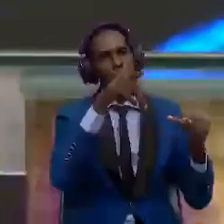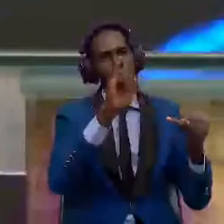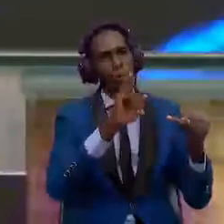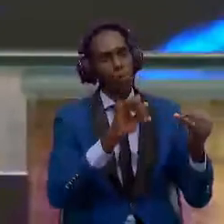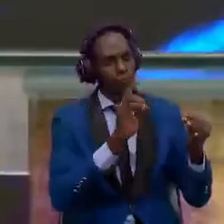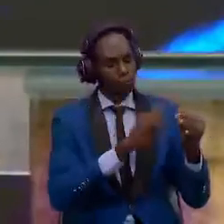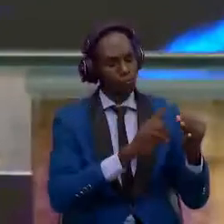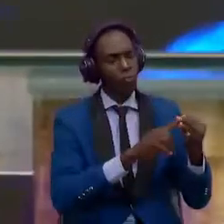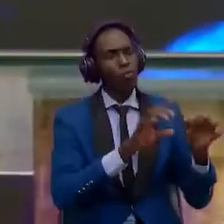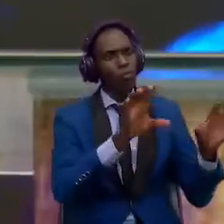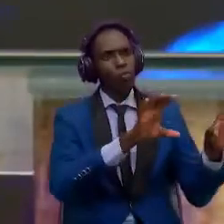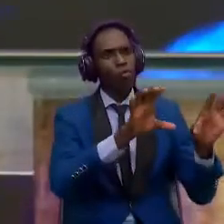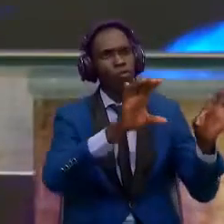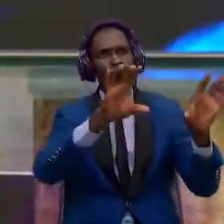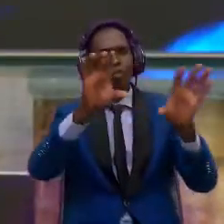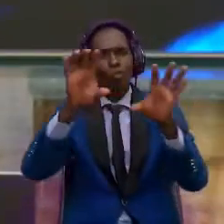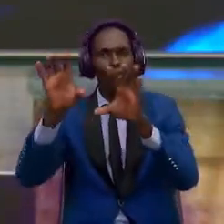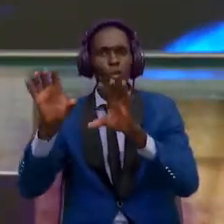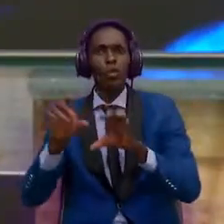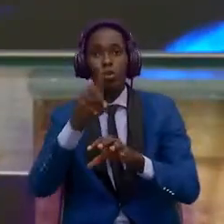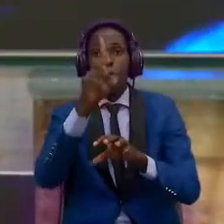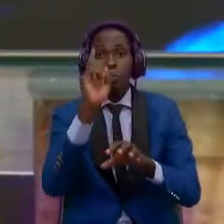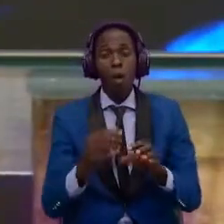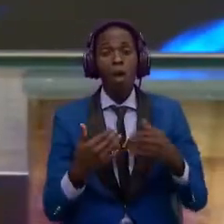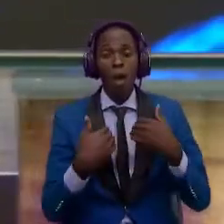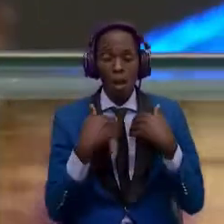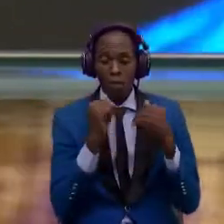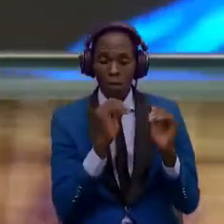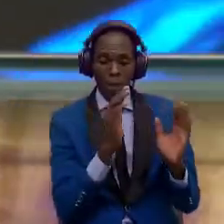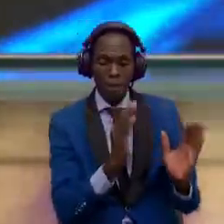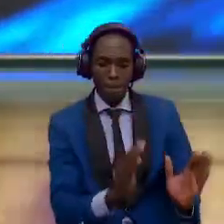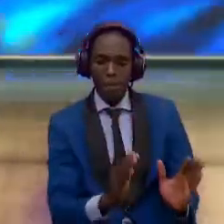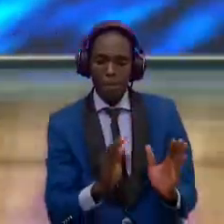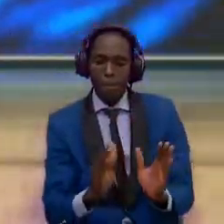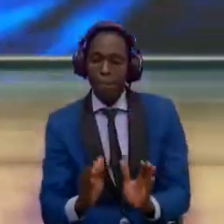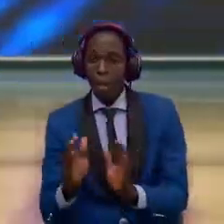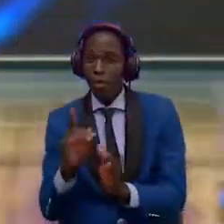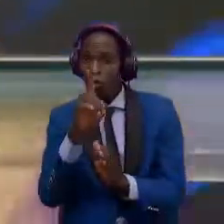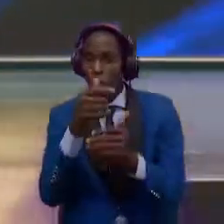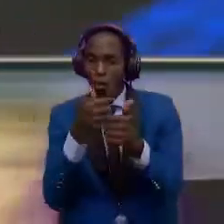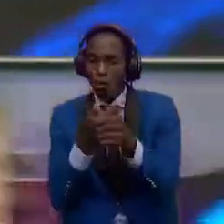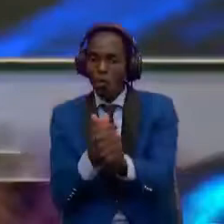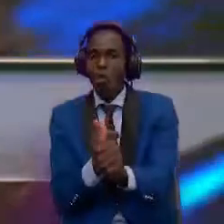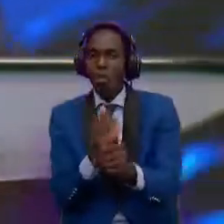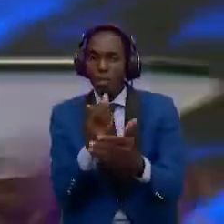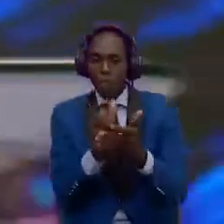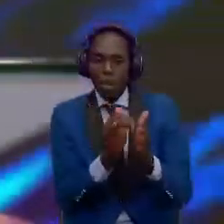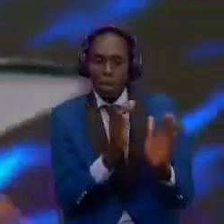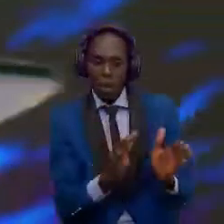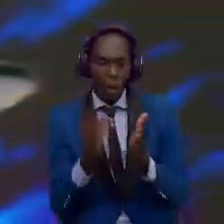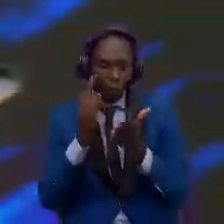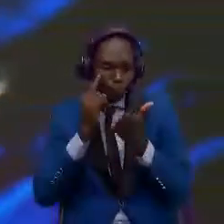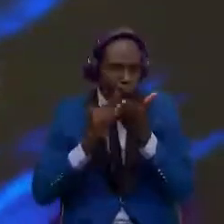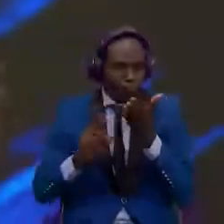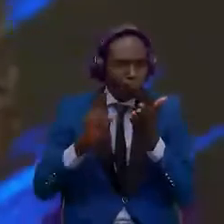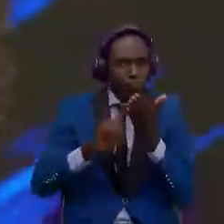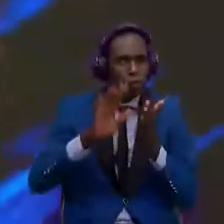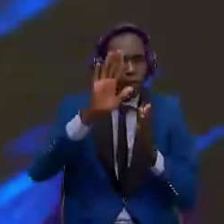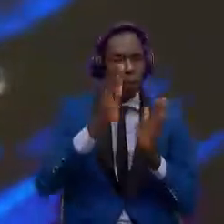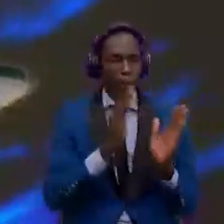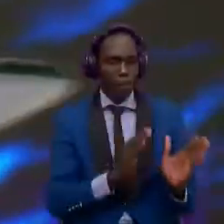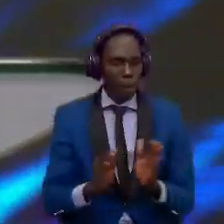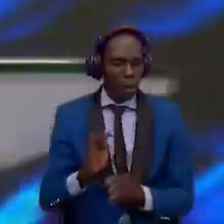of Pentecost. You must have a plan, and it is a plan you are following, you are taking inventory, you are checking up, am